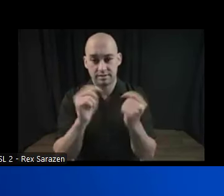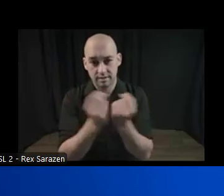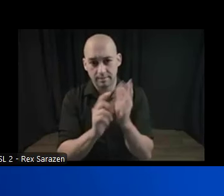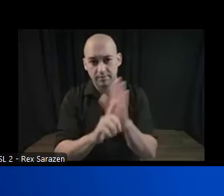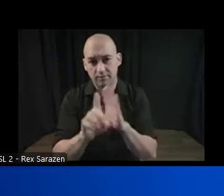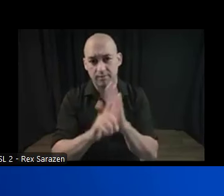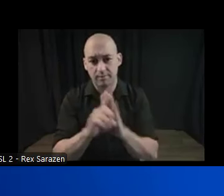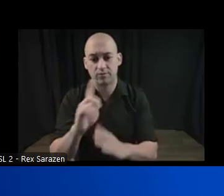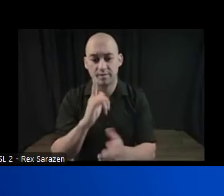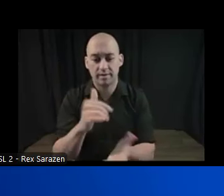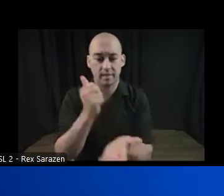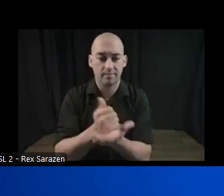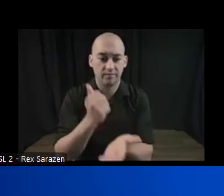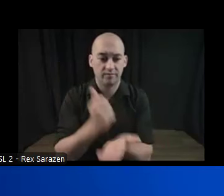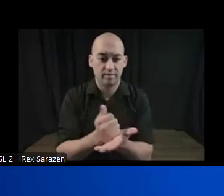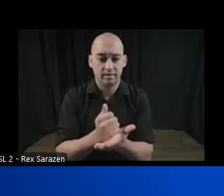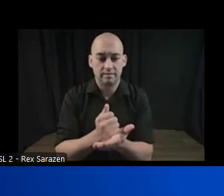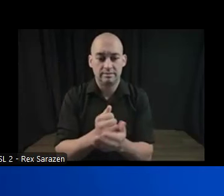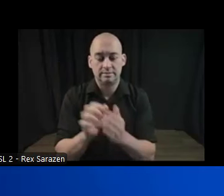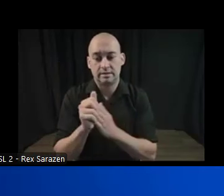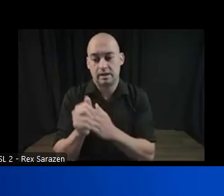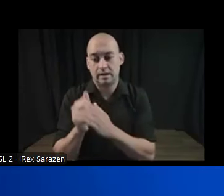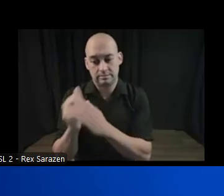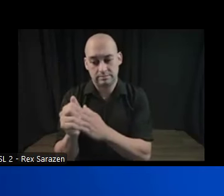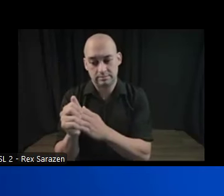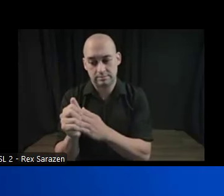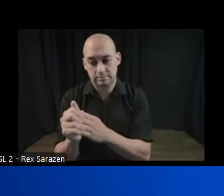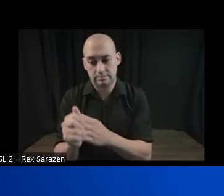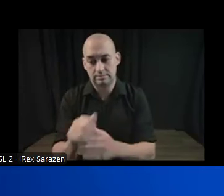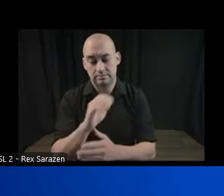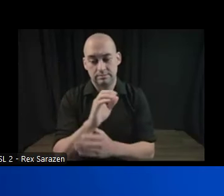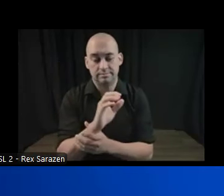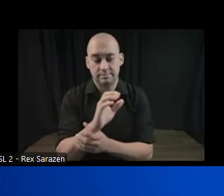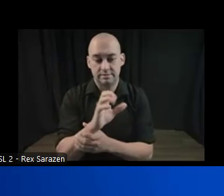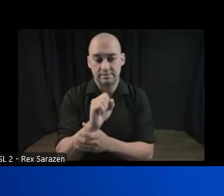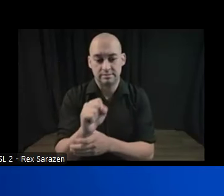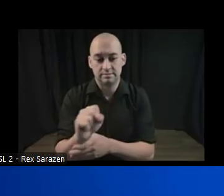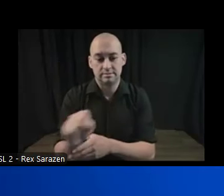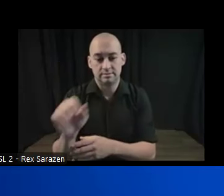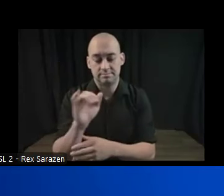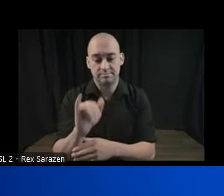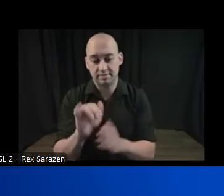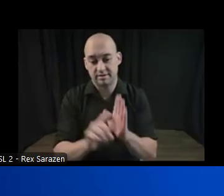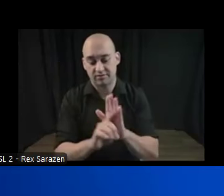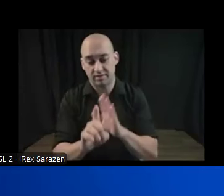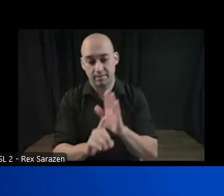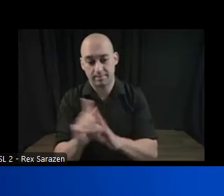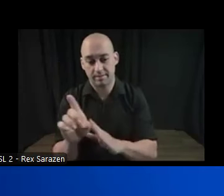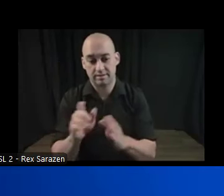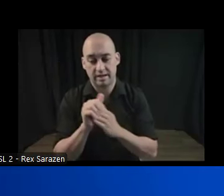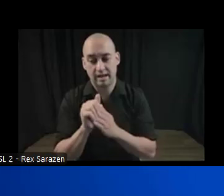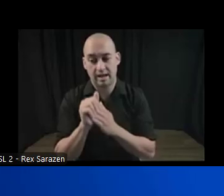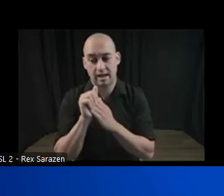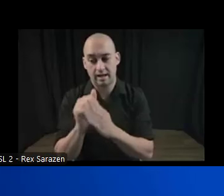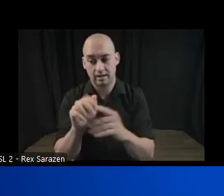really helpful, we like to develop guides over here at CDSS. We developed a guide to